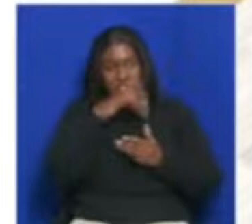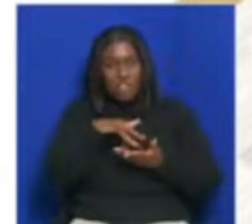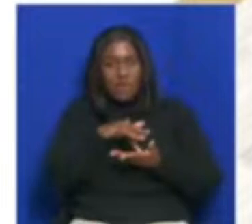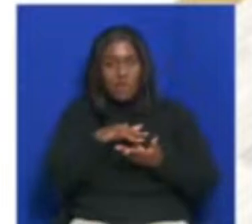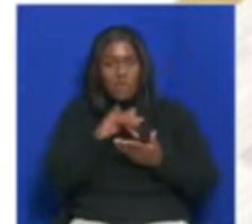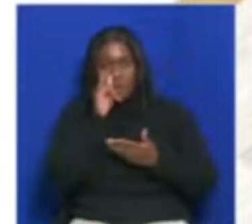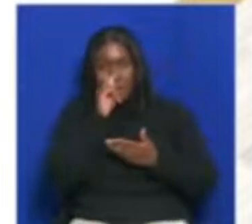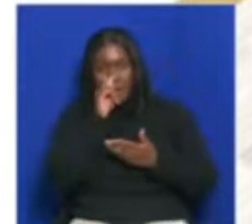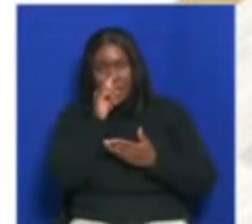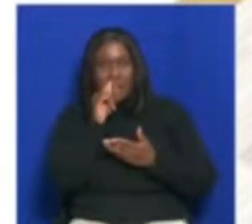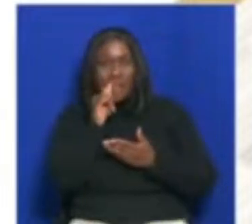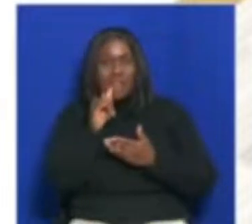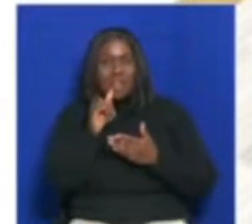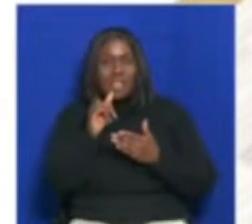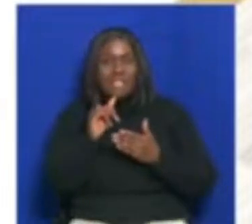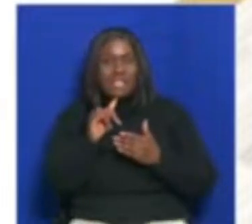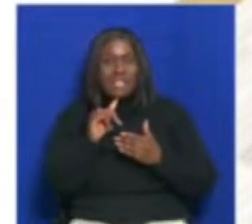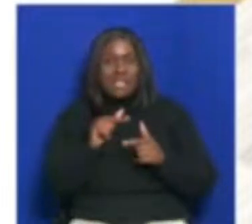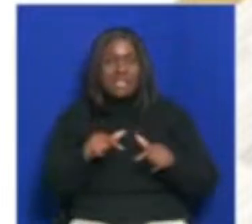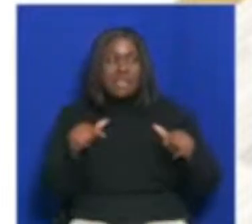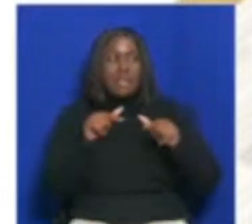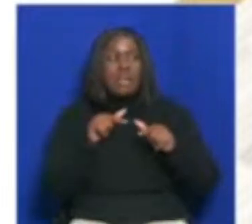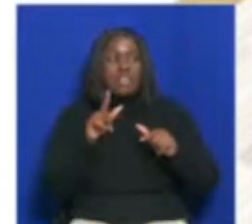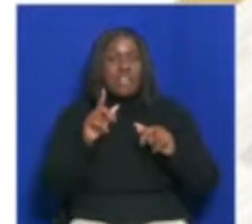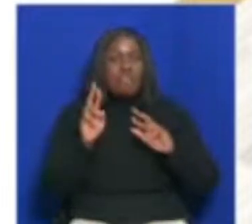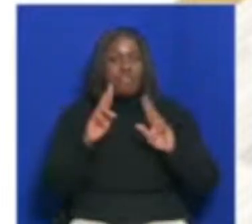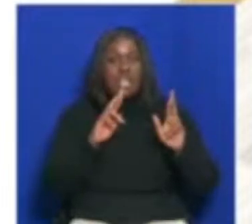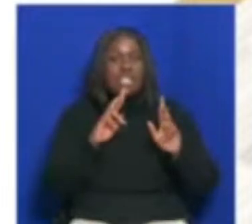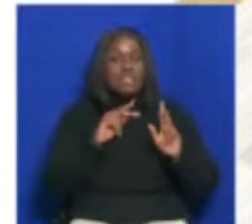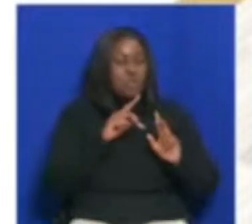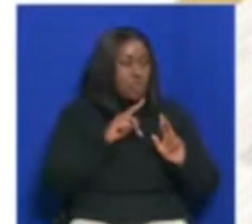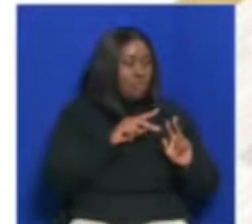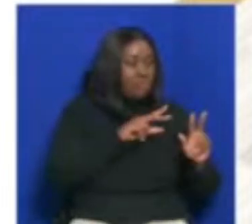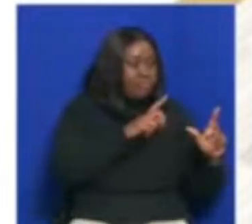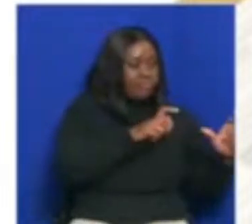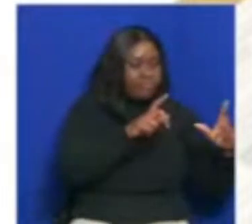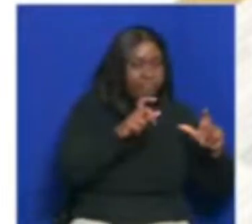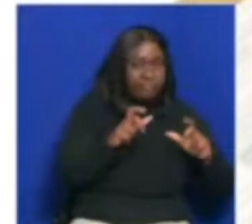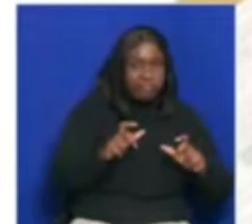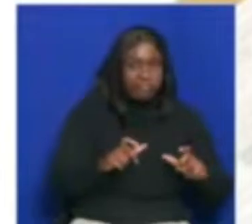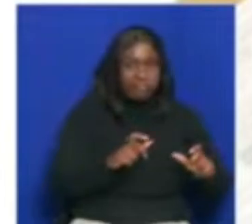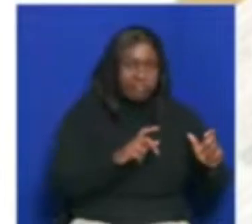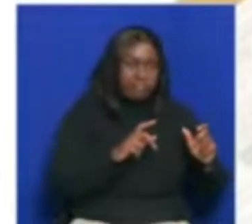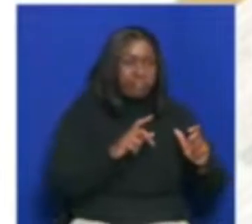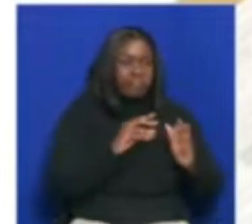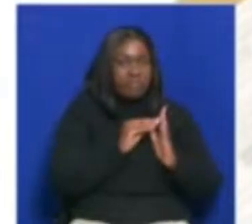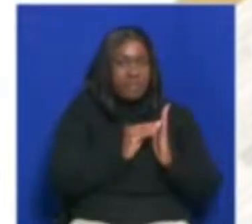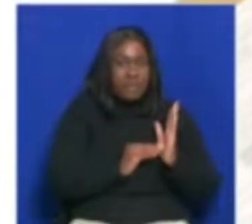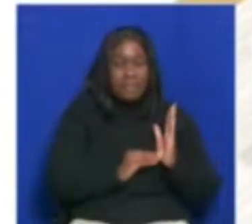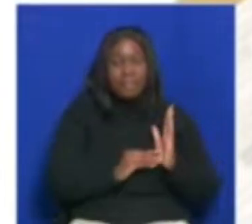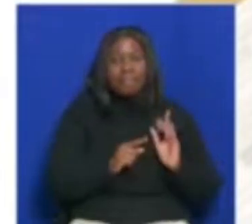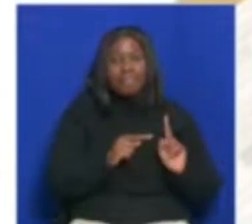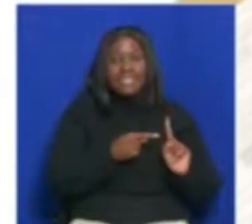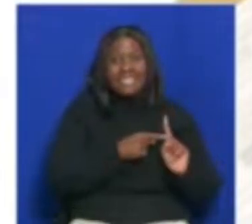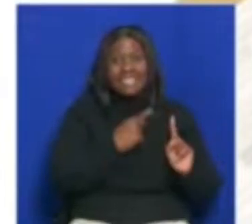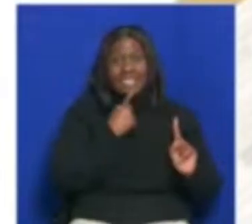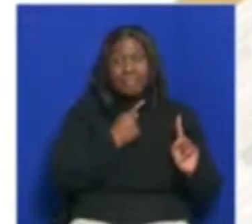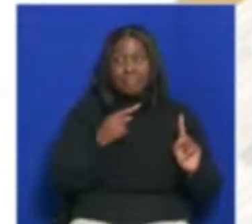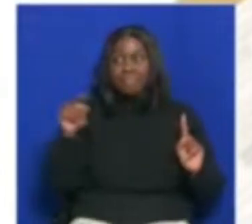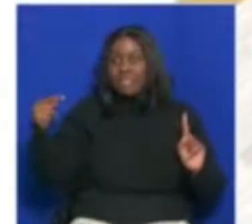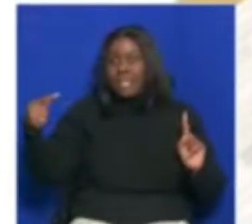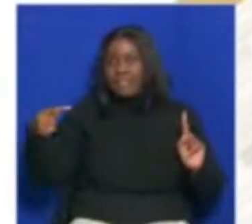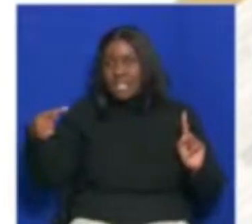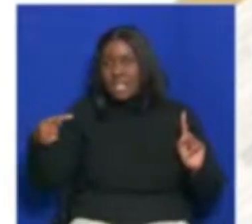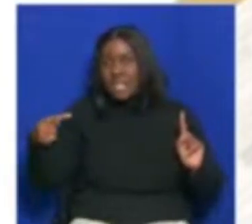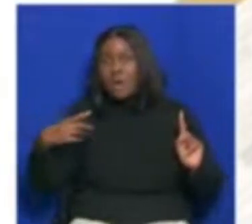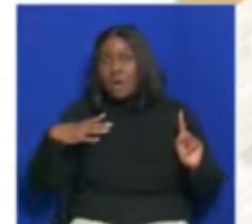scene. Ms. Fortunate Ndembele stated that Lieutenant Colonel Dina Govender was present